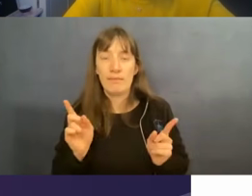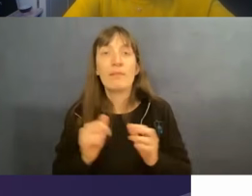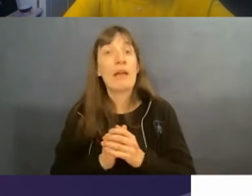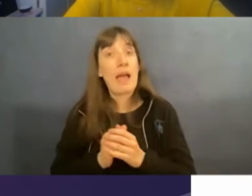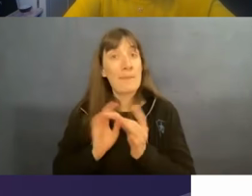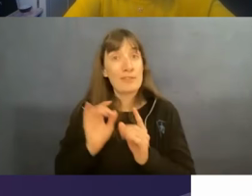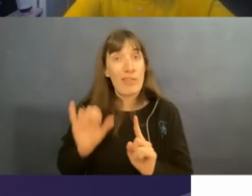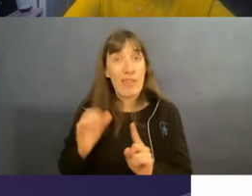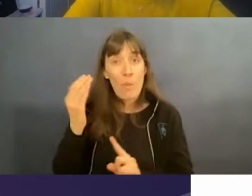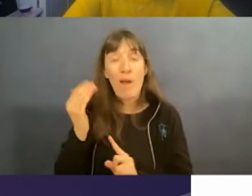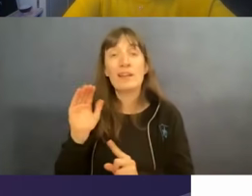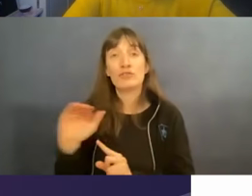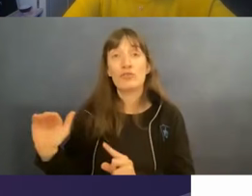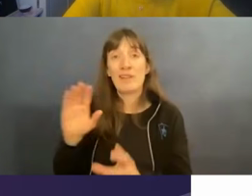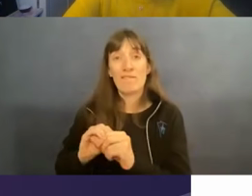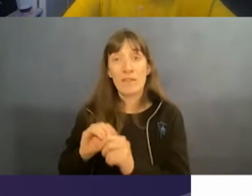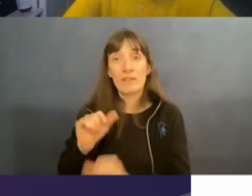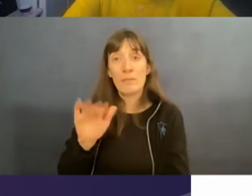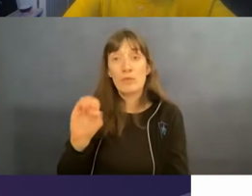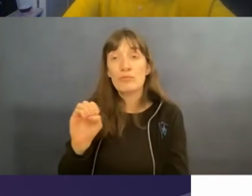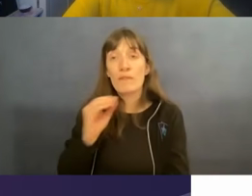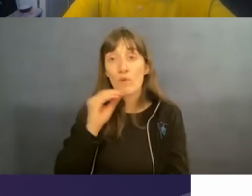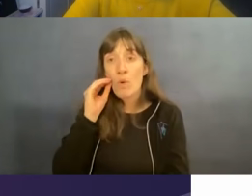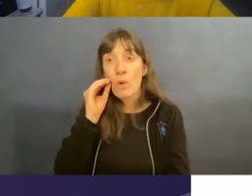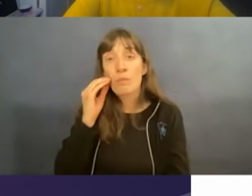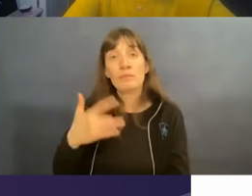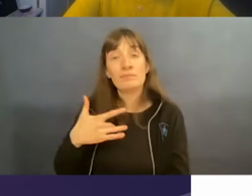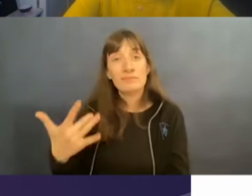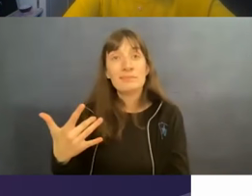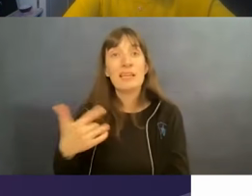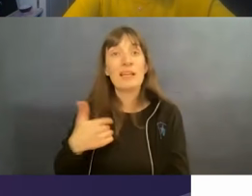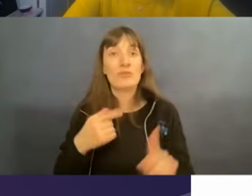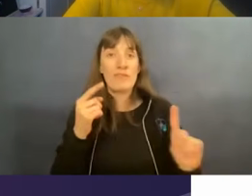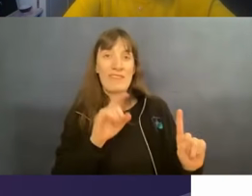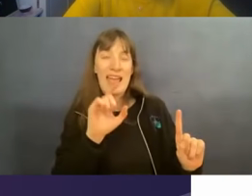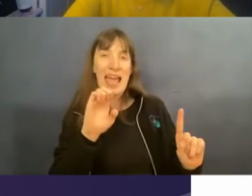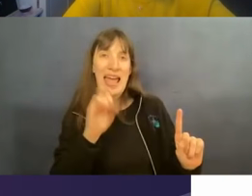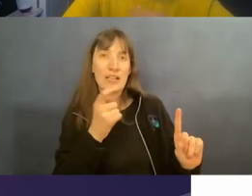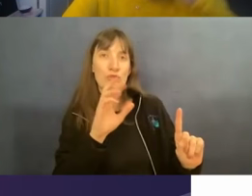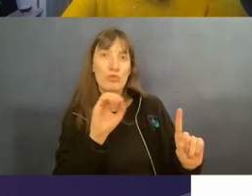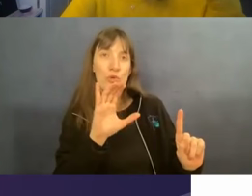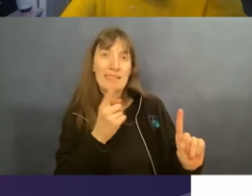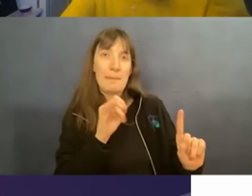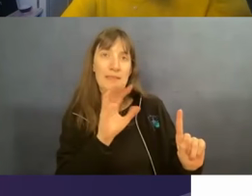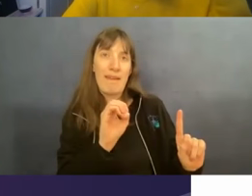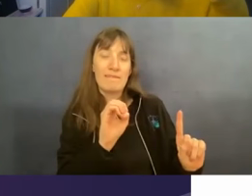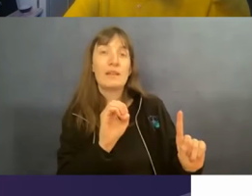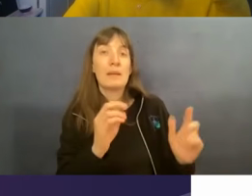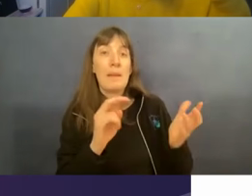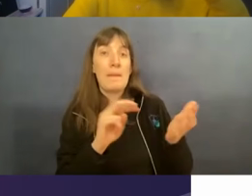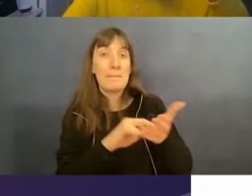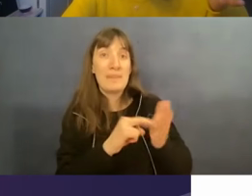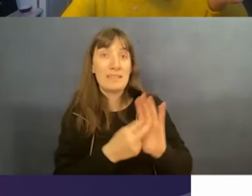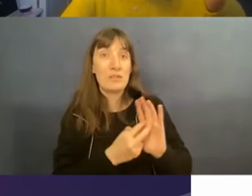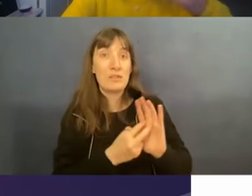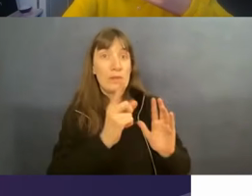abusive homes often develop their exteroceptive abilities where they are really highly attuned